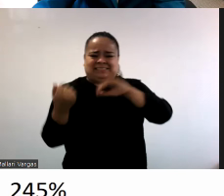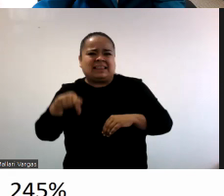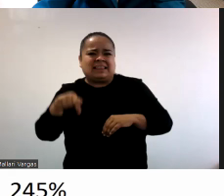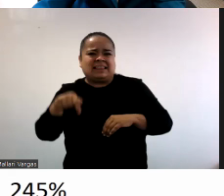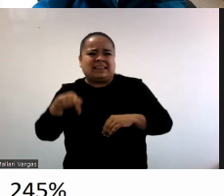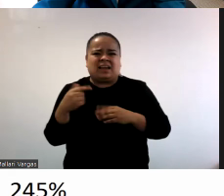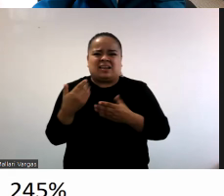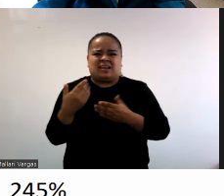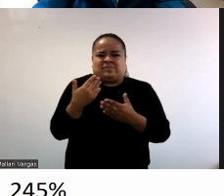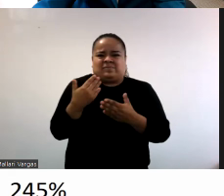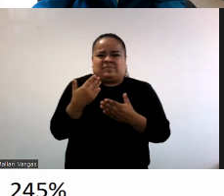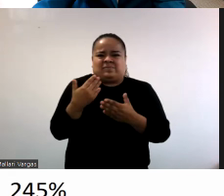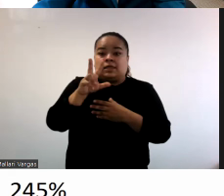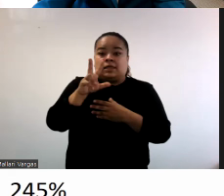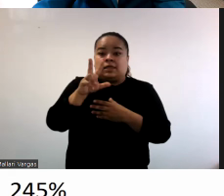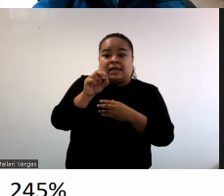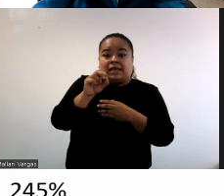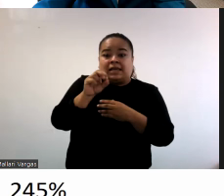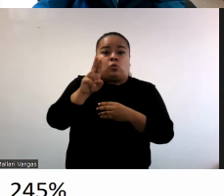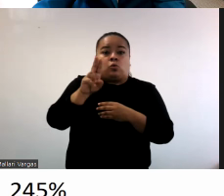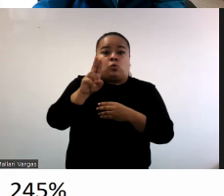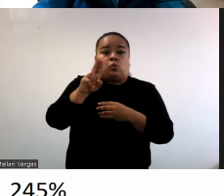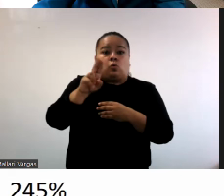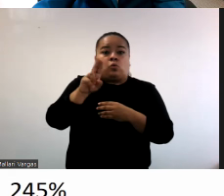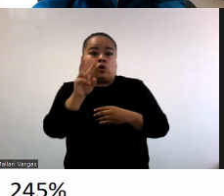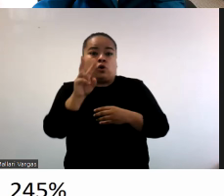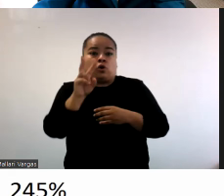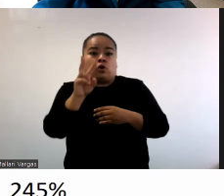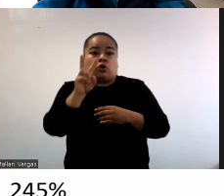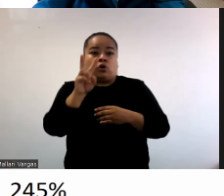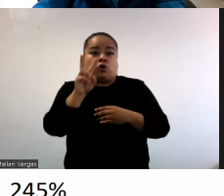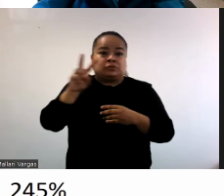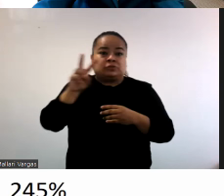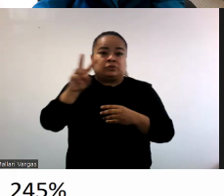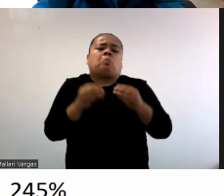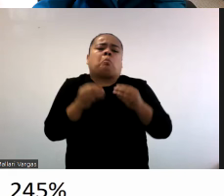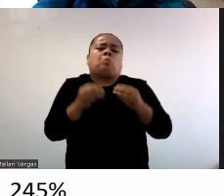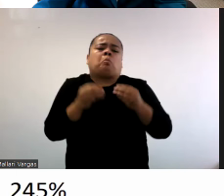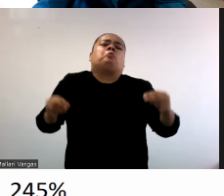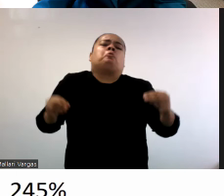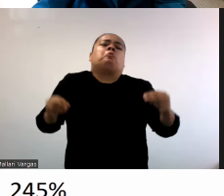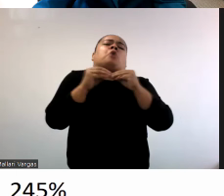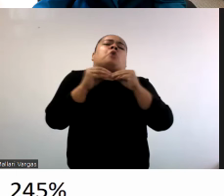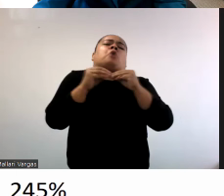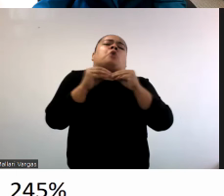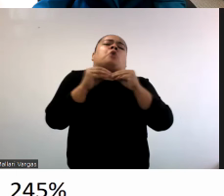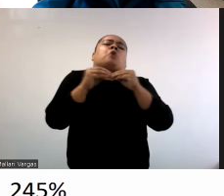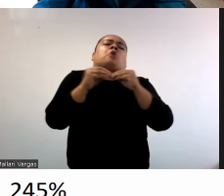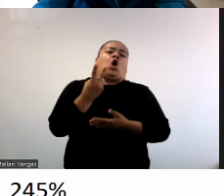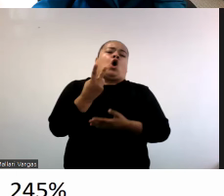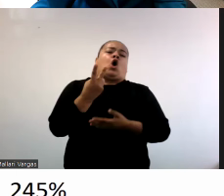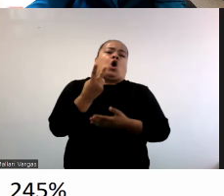that is up to June 30th, the cases double in